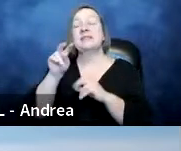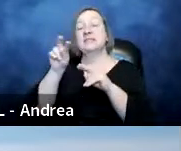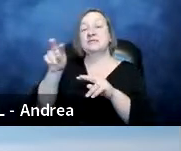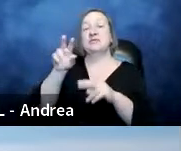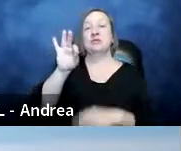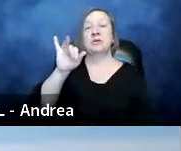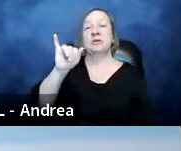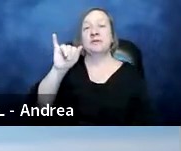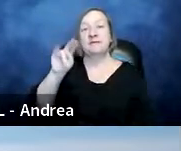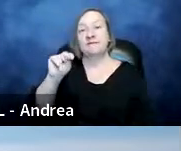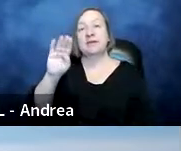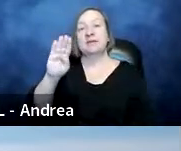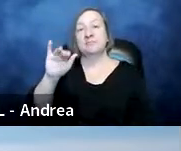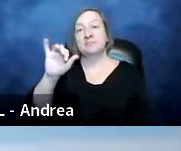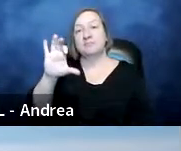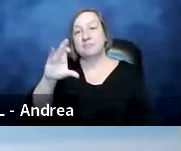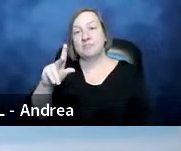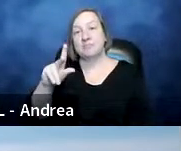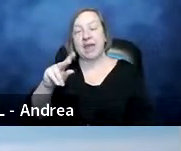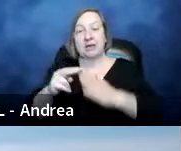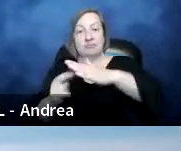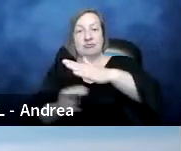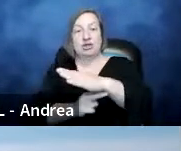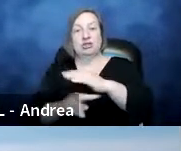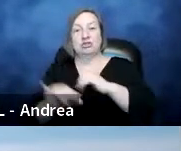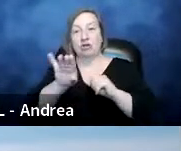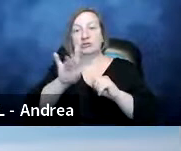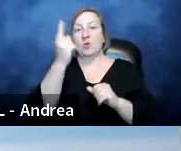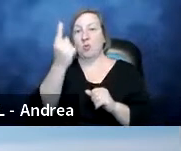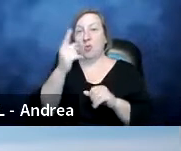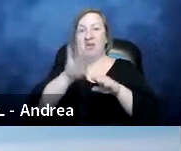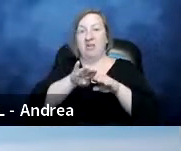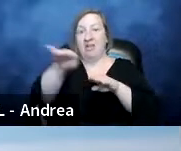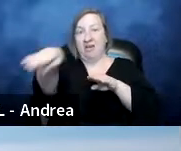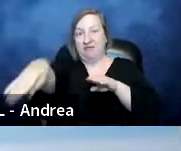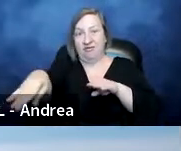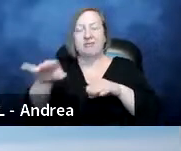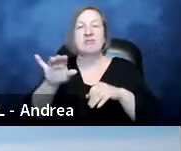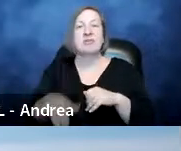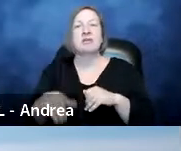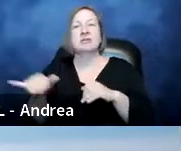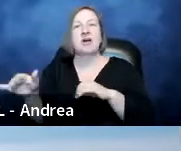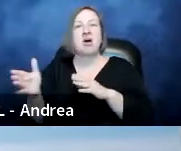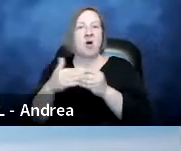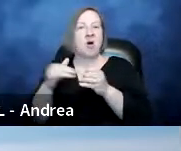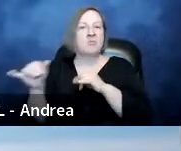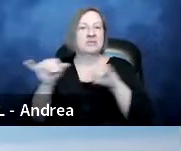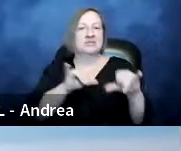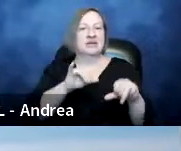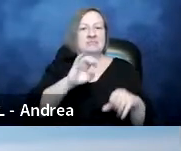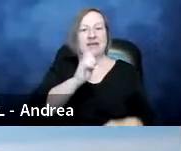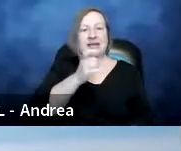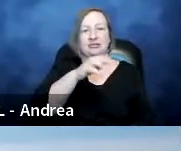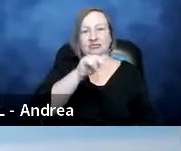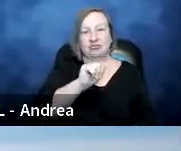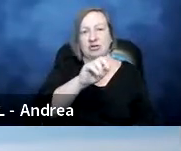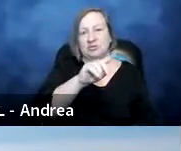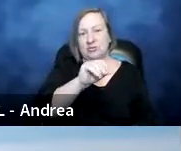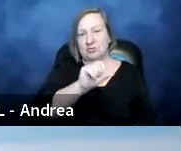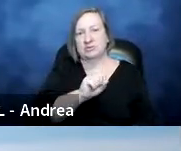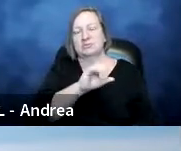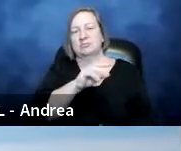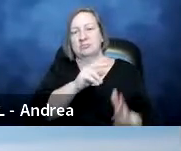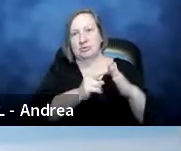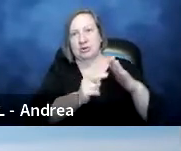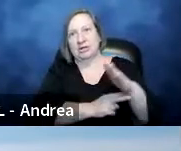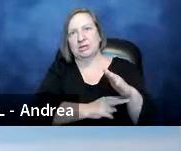back bridge, also the single level, similar to the extra dose bridge that was just shown. The cables above the bridge are